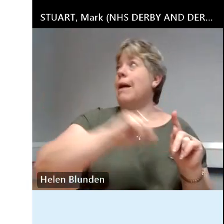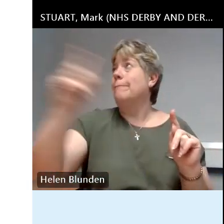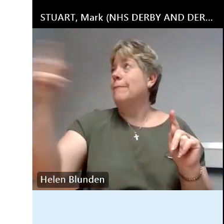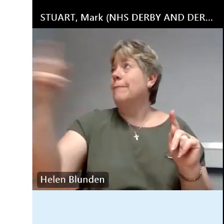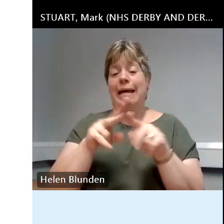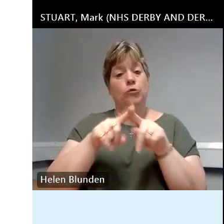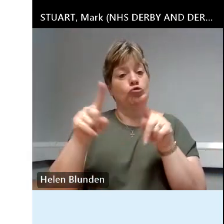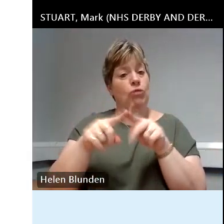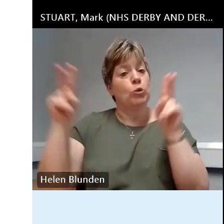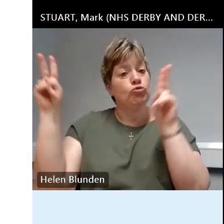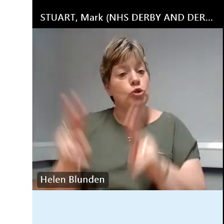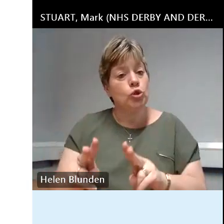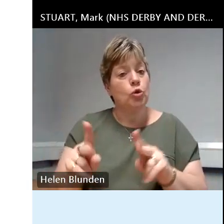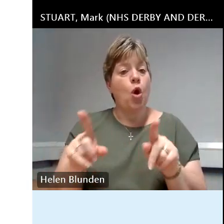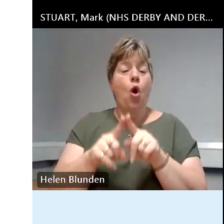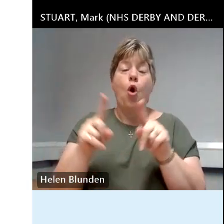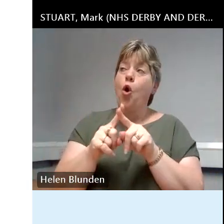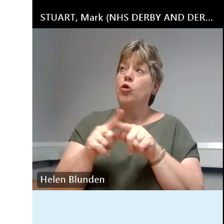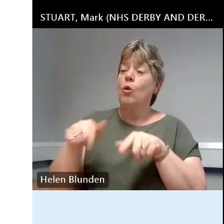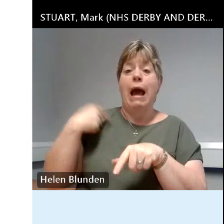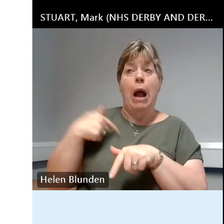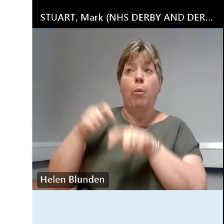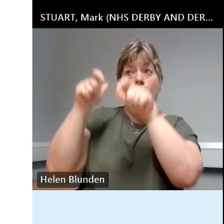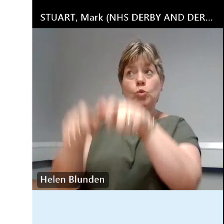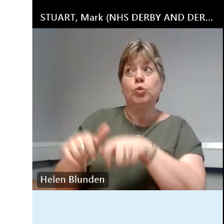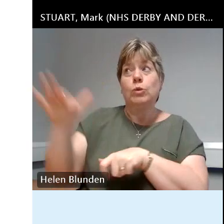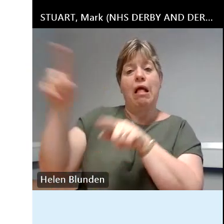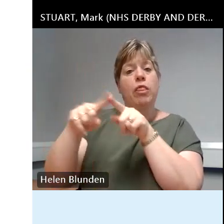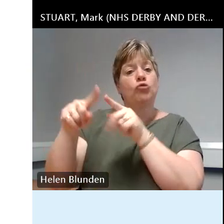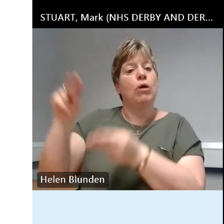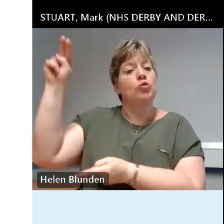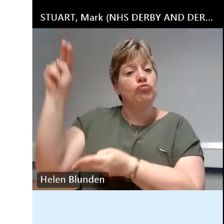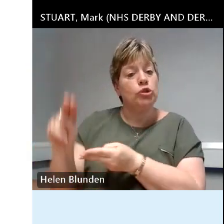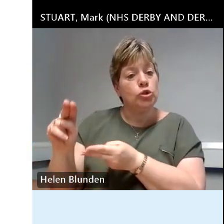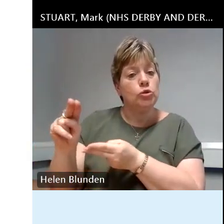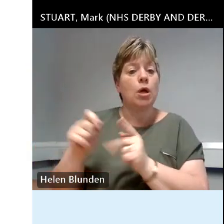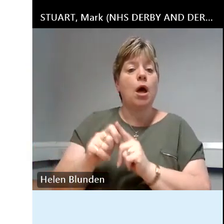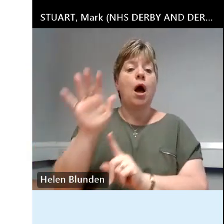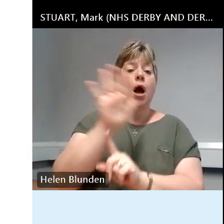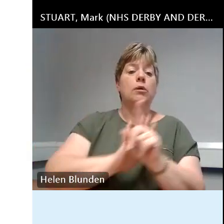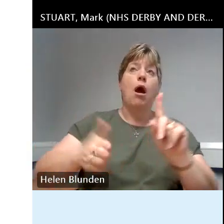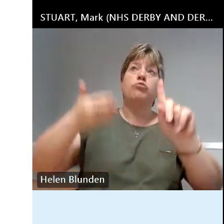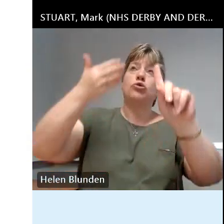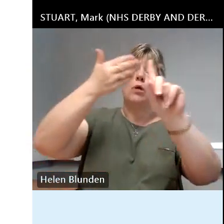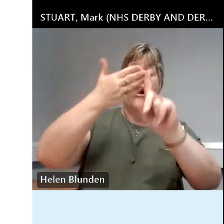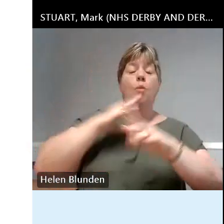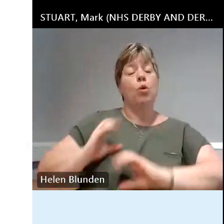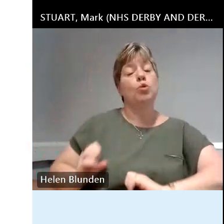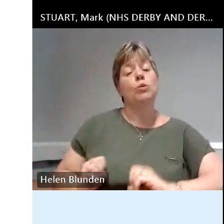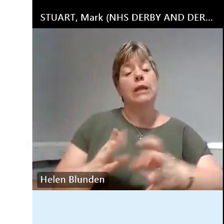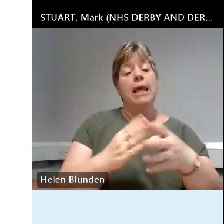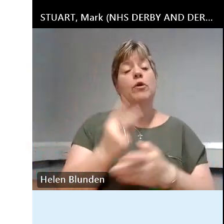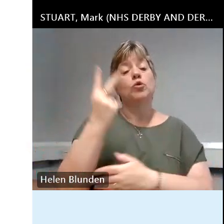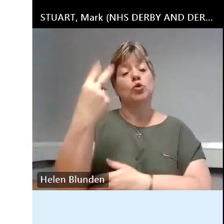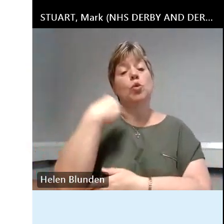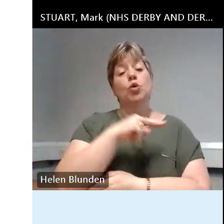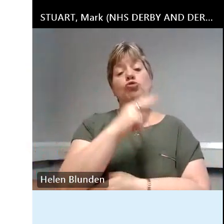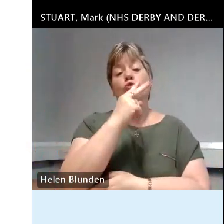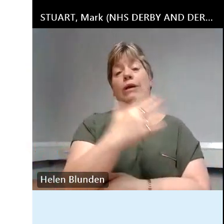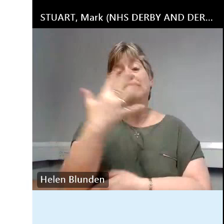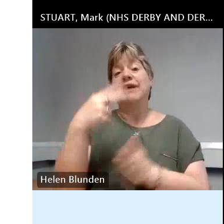and improve flow through our hospitals. Derbyshire was set a target by the national team to deliver 225 virtual